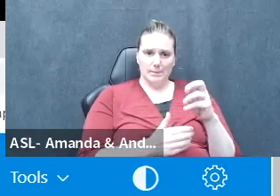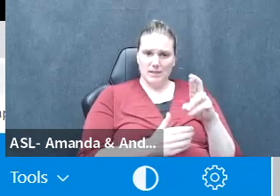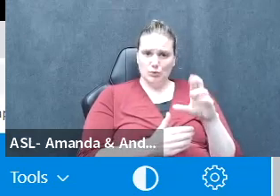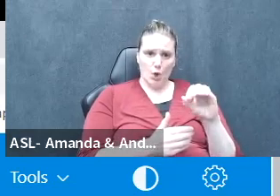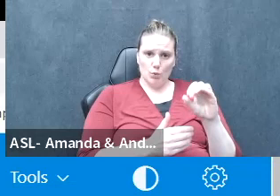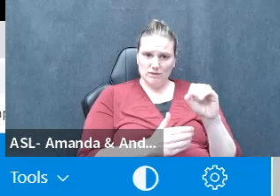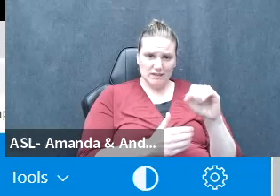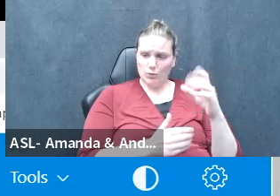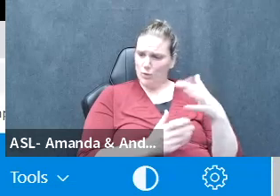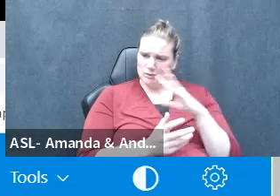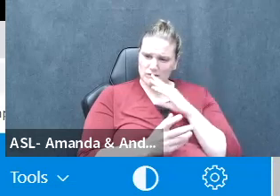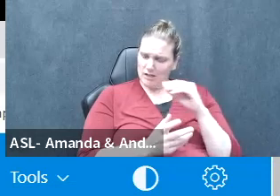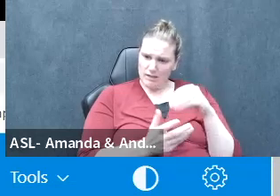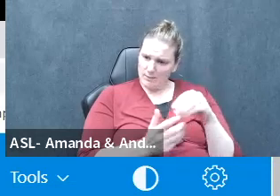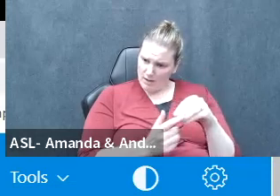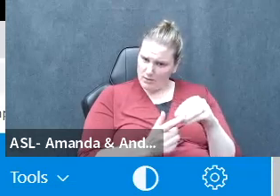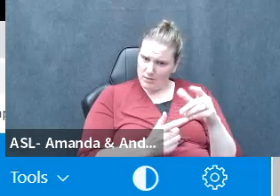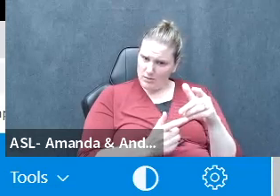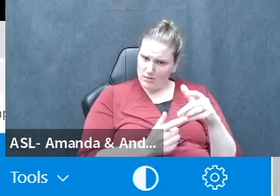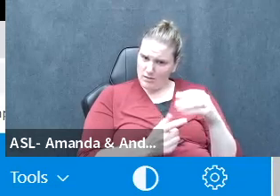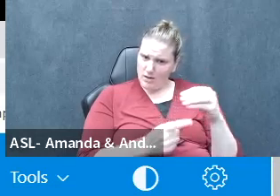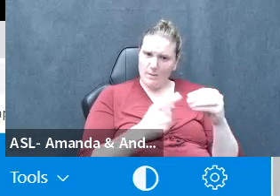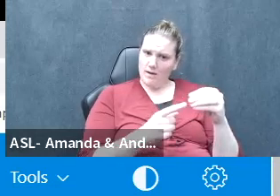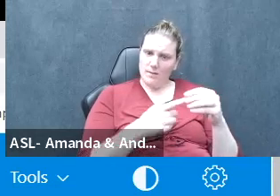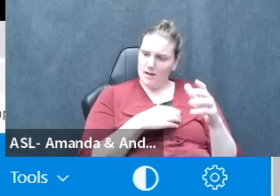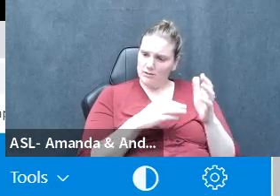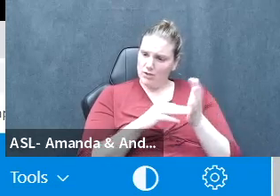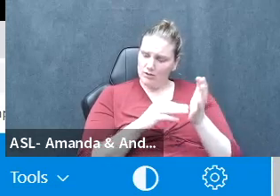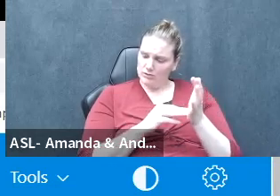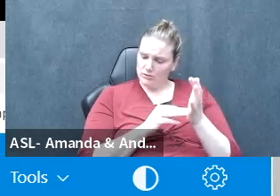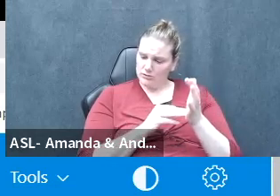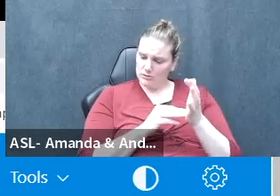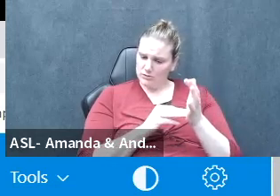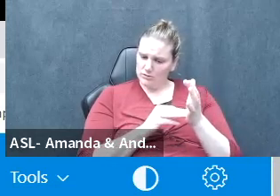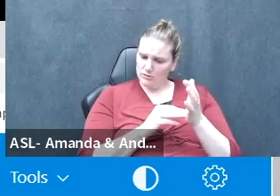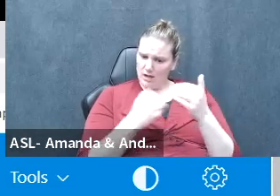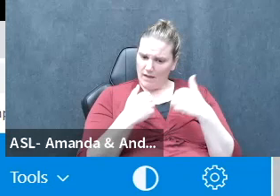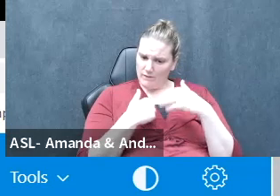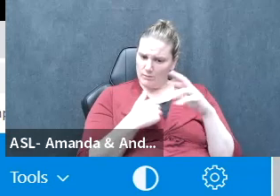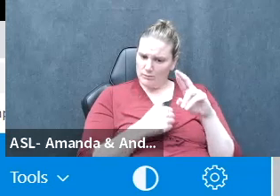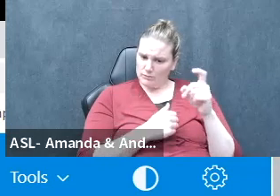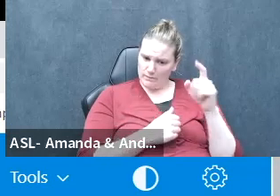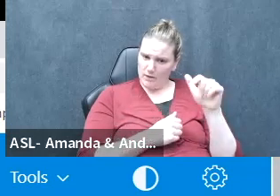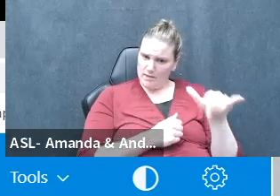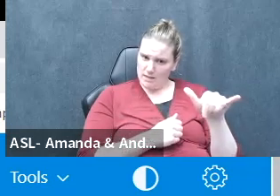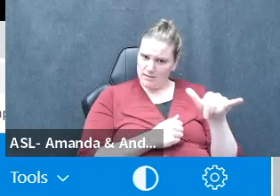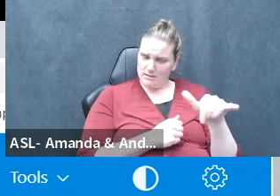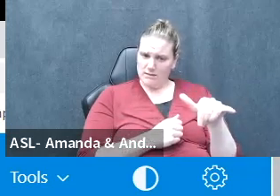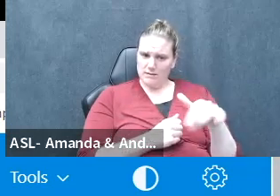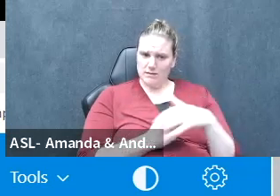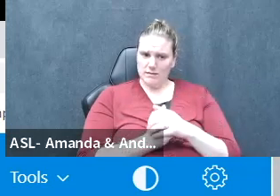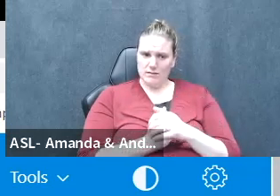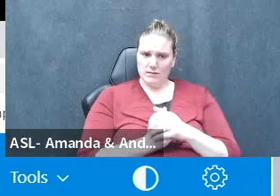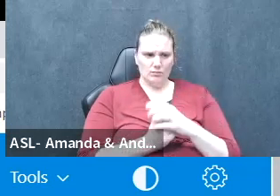talking about that my doctor can't have a prescription for this? Like I was